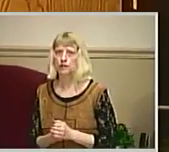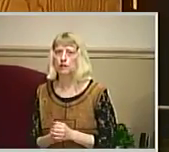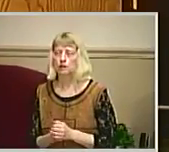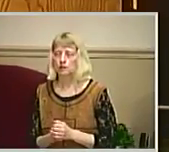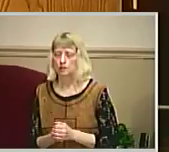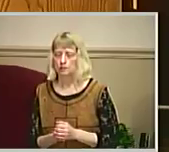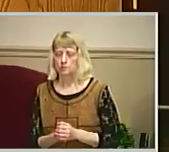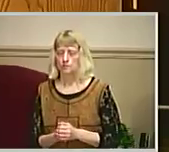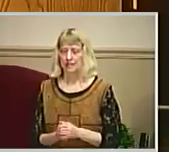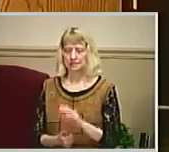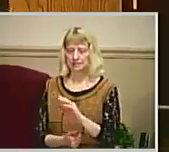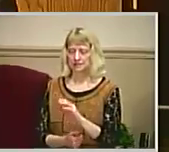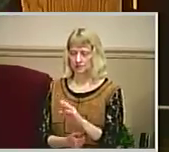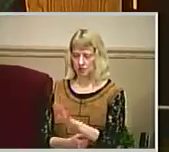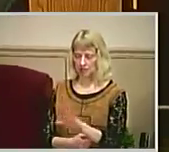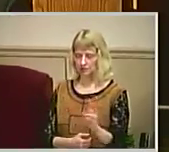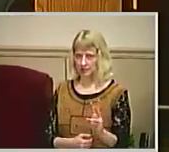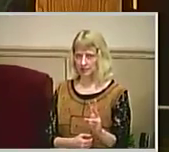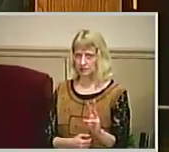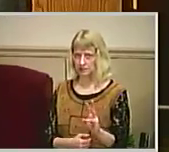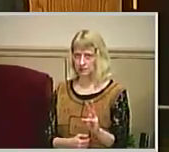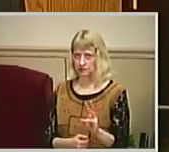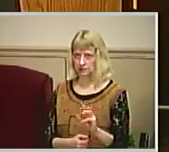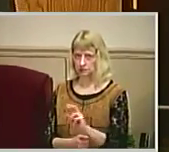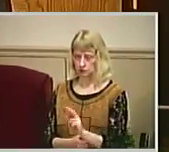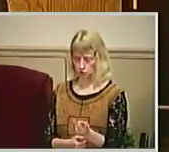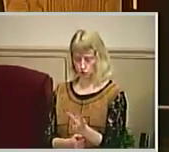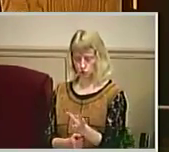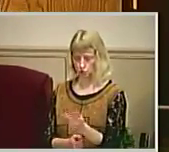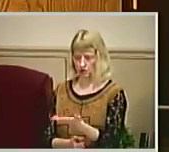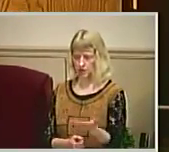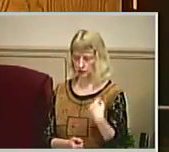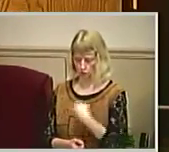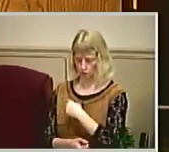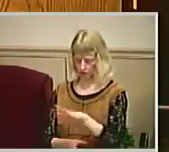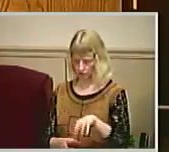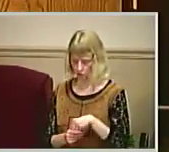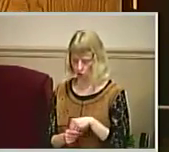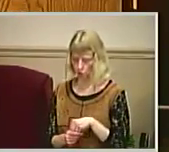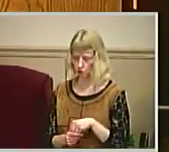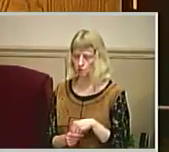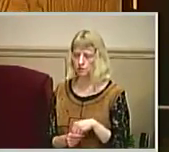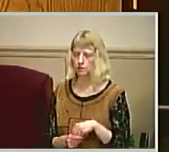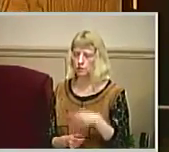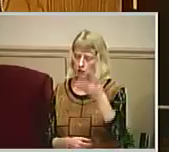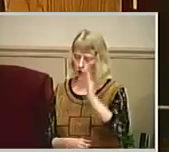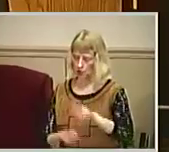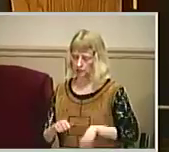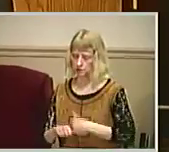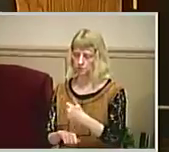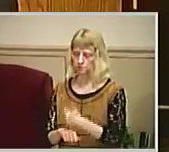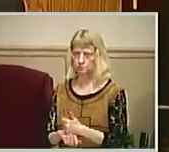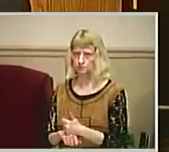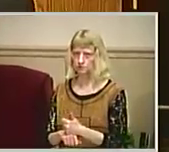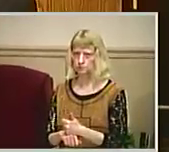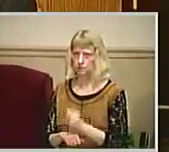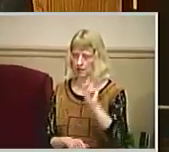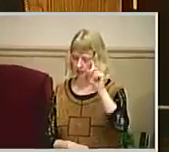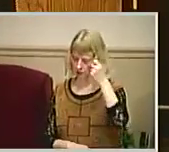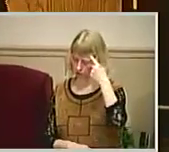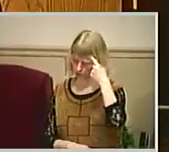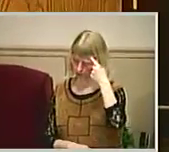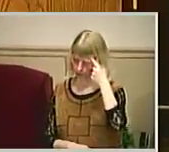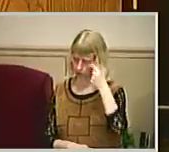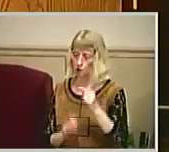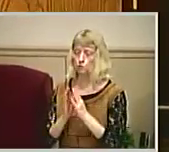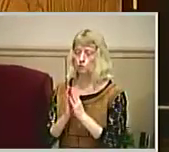those last two should be things that every one of us should be involved with. Getting involved in God's institution of government